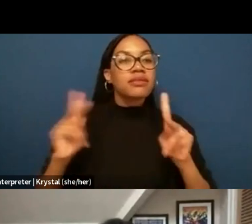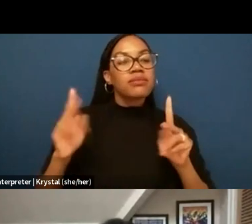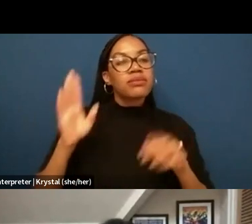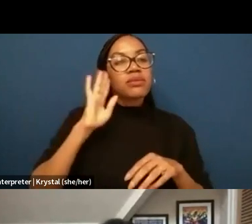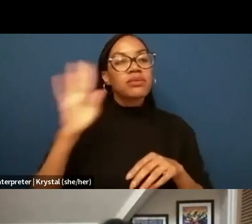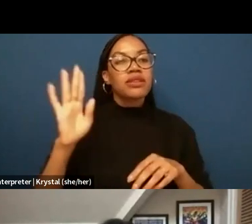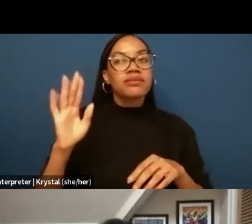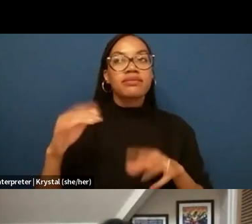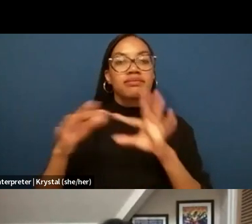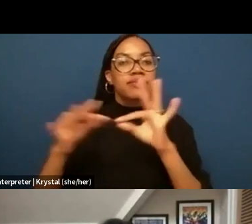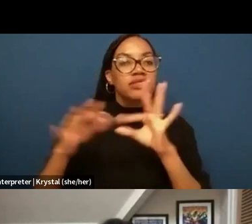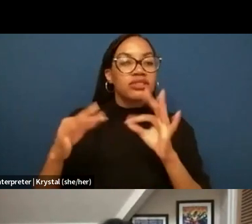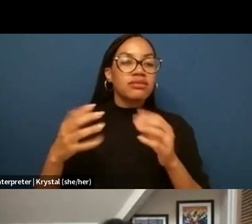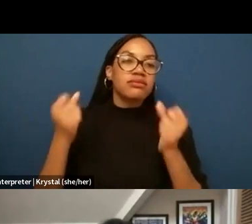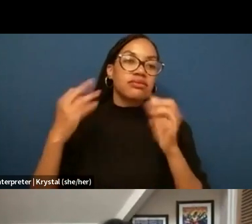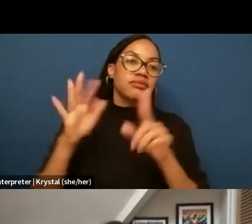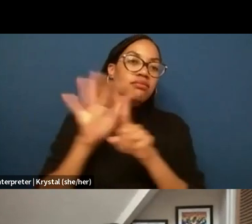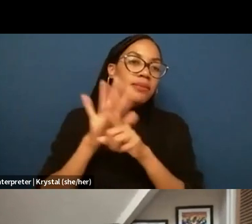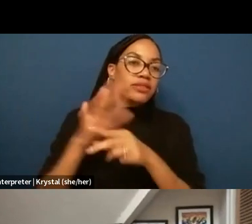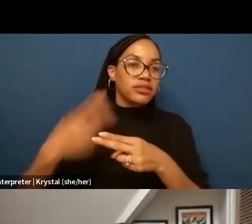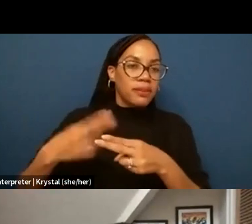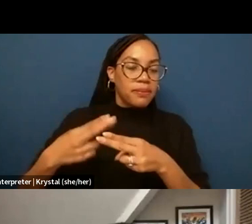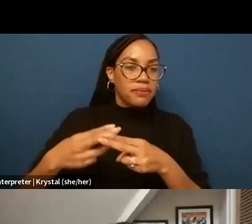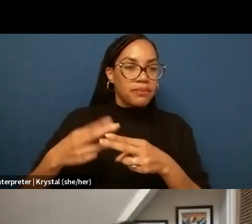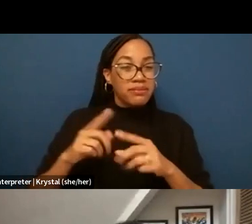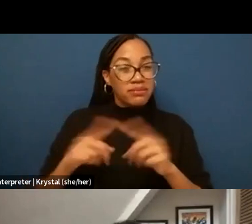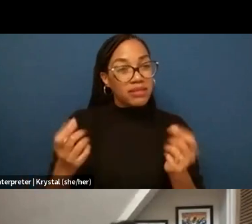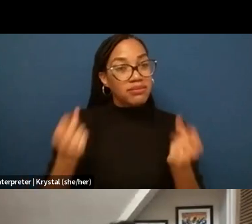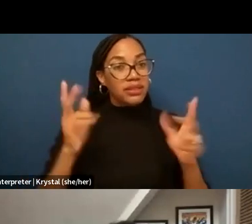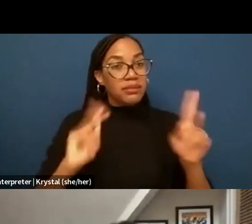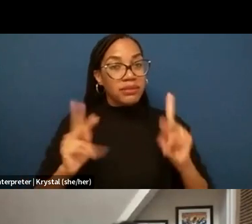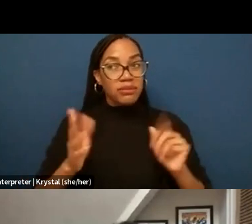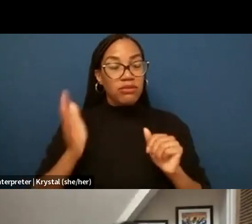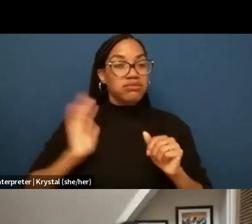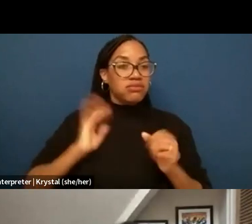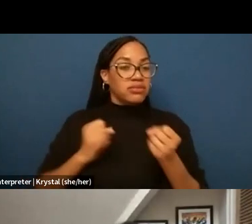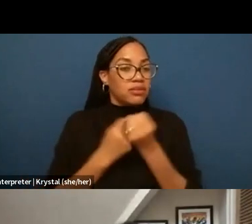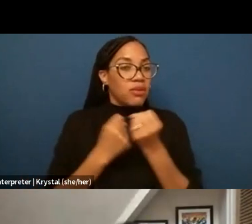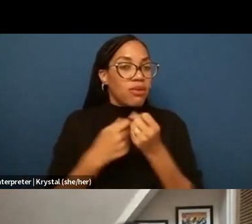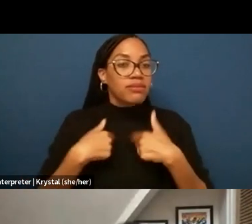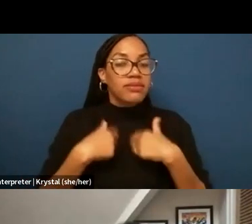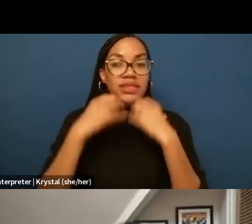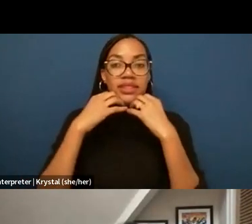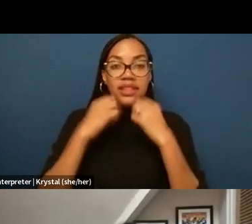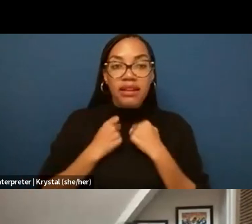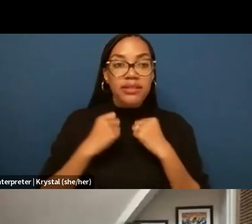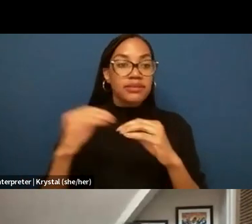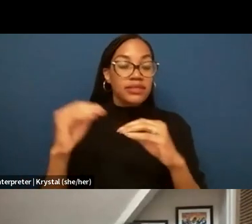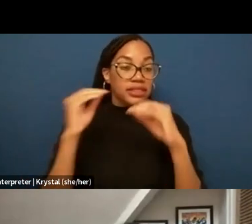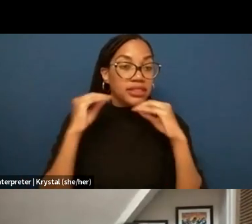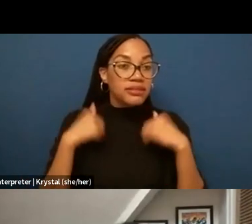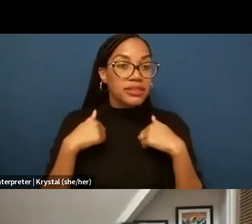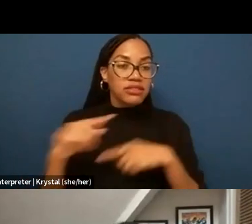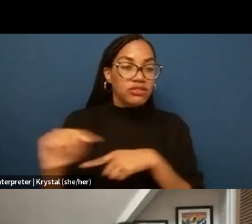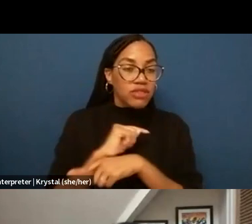are recognizable. However, many of the names and the people who have supported me, who have cared for me, who have educated and trained me, are